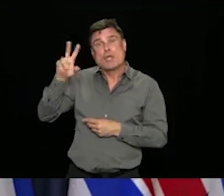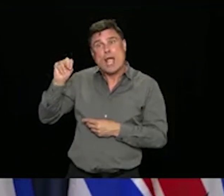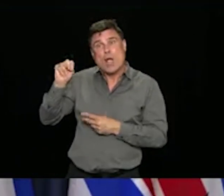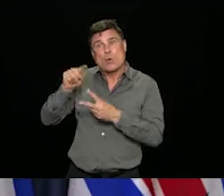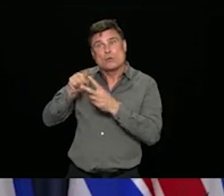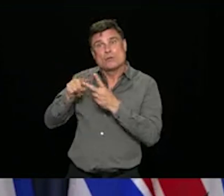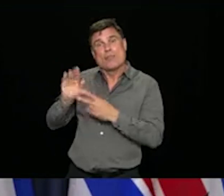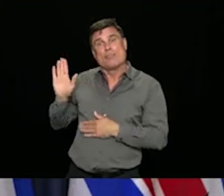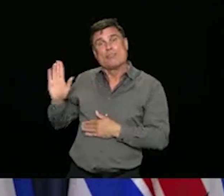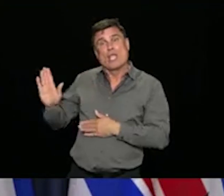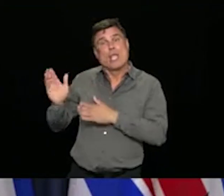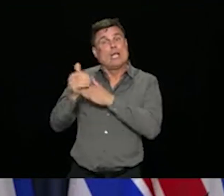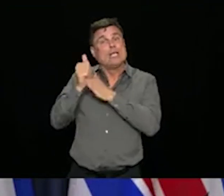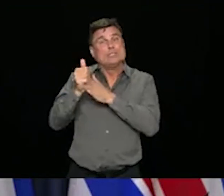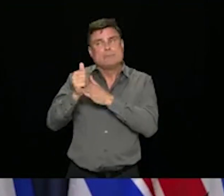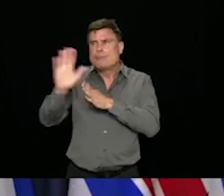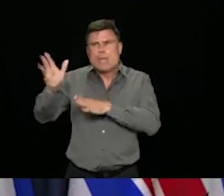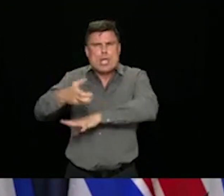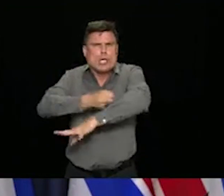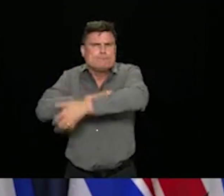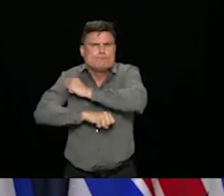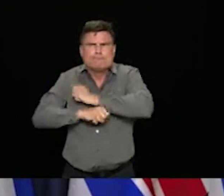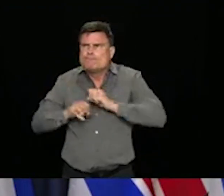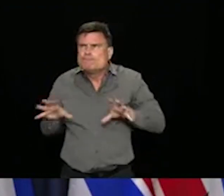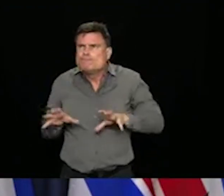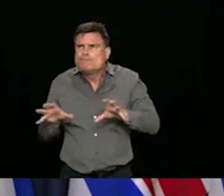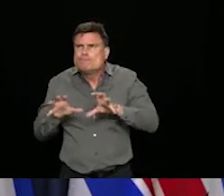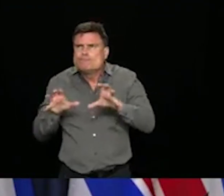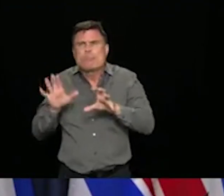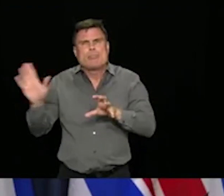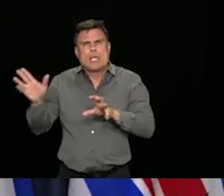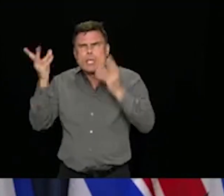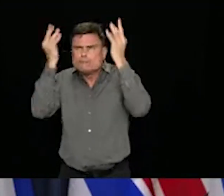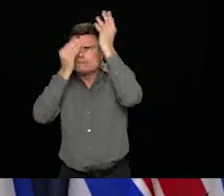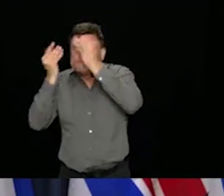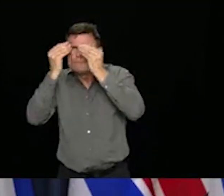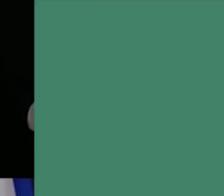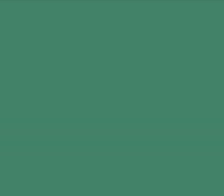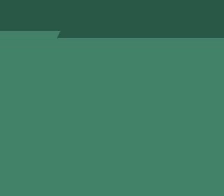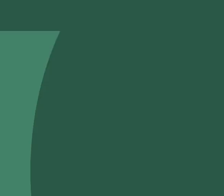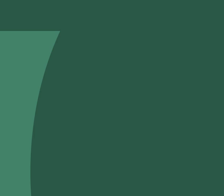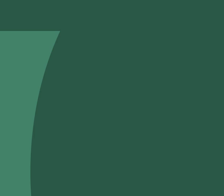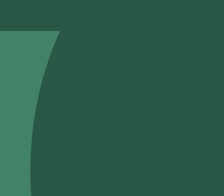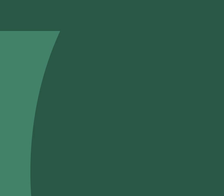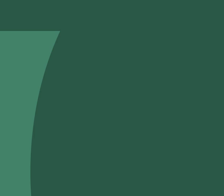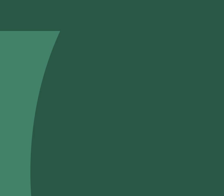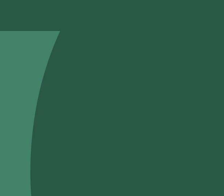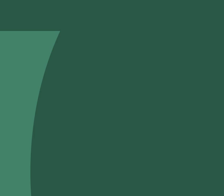care that deals with the concerns of all the health authorities at a high level, I think that's the right approach.